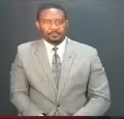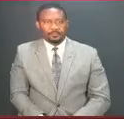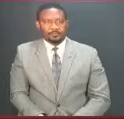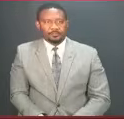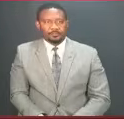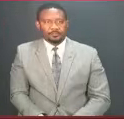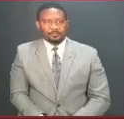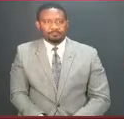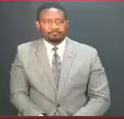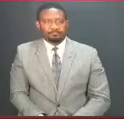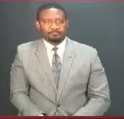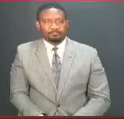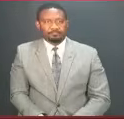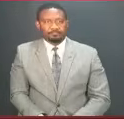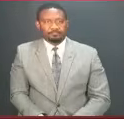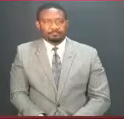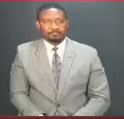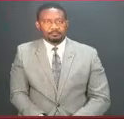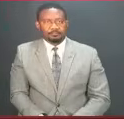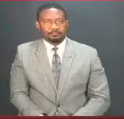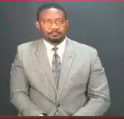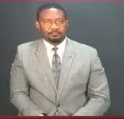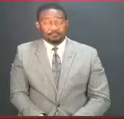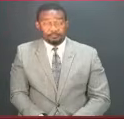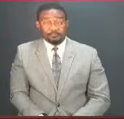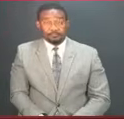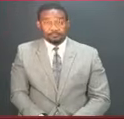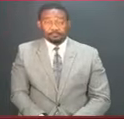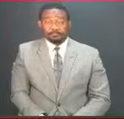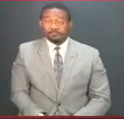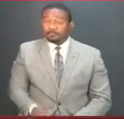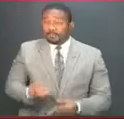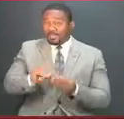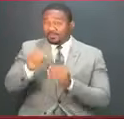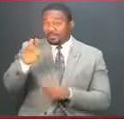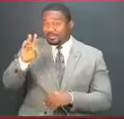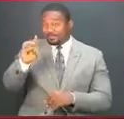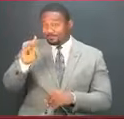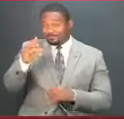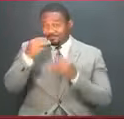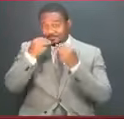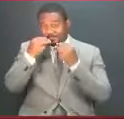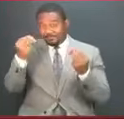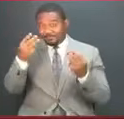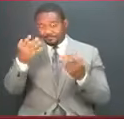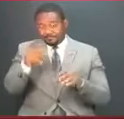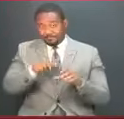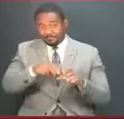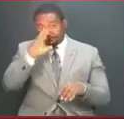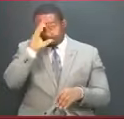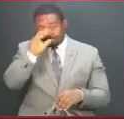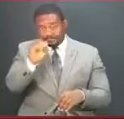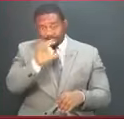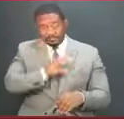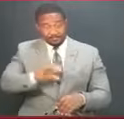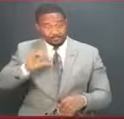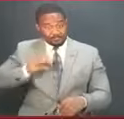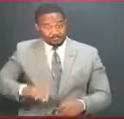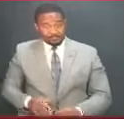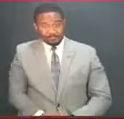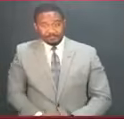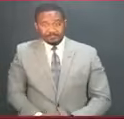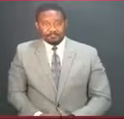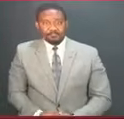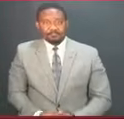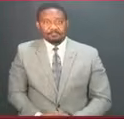Honorable members, item 17, motion, chairman of the committee. Move the motion and